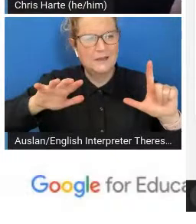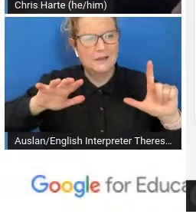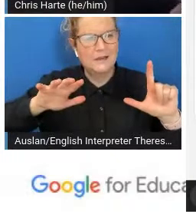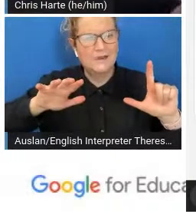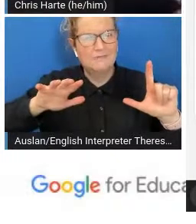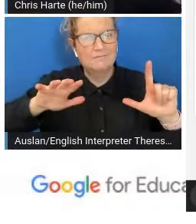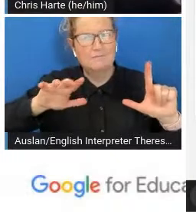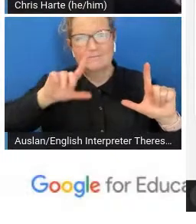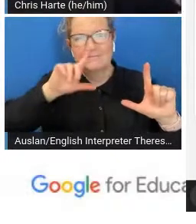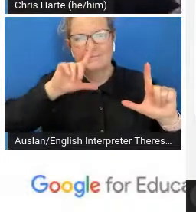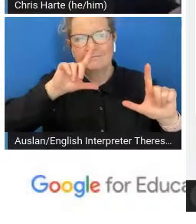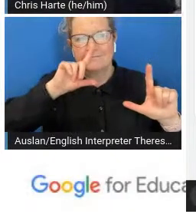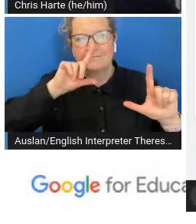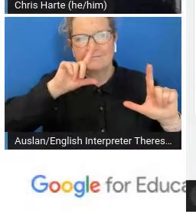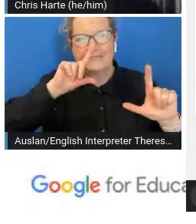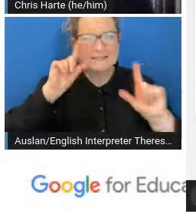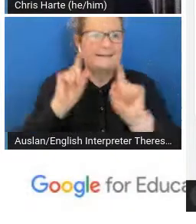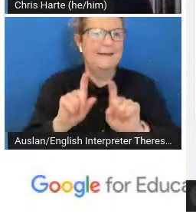unmovable.